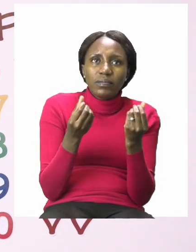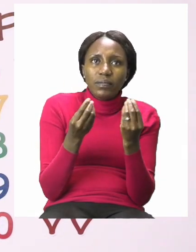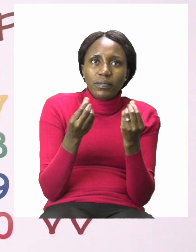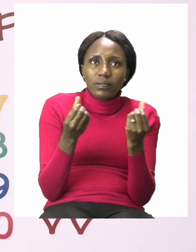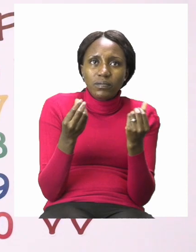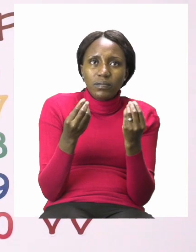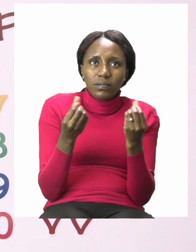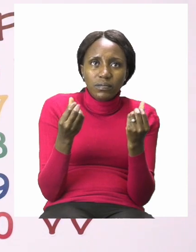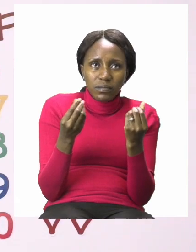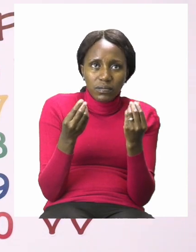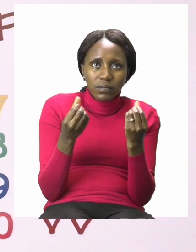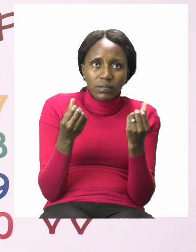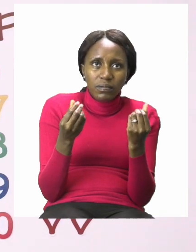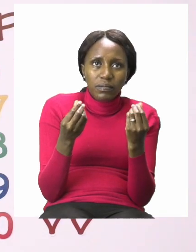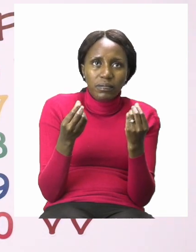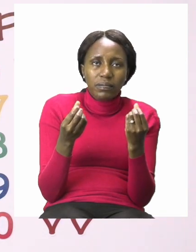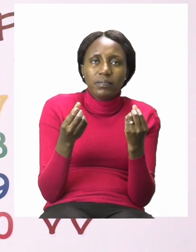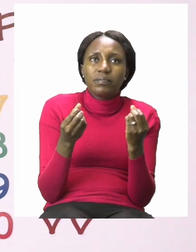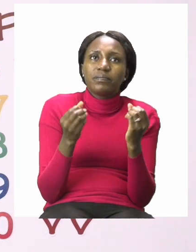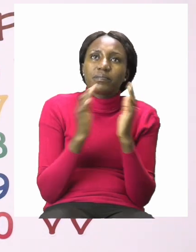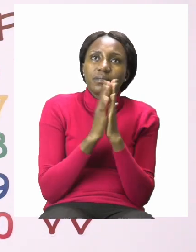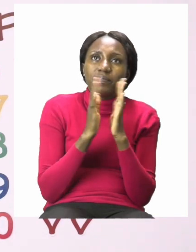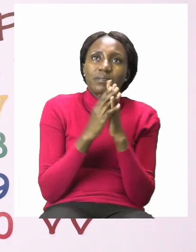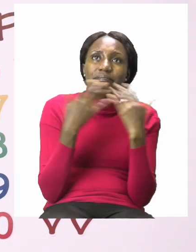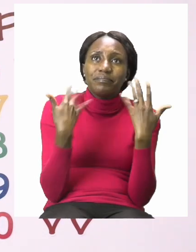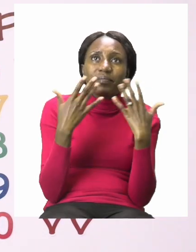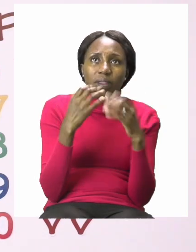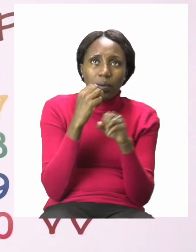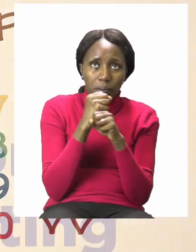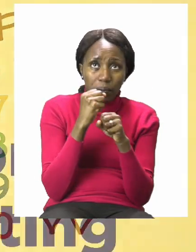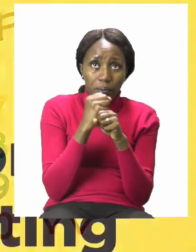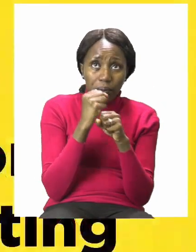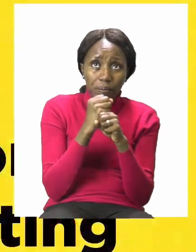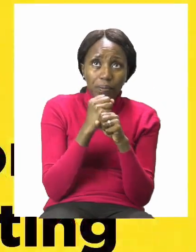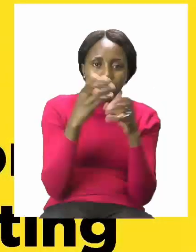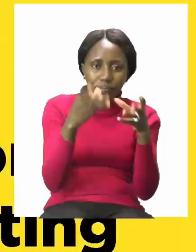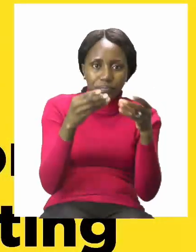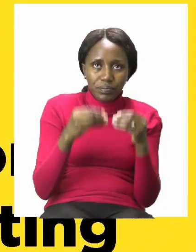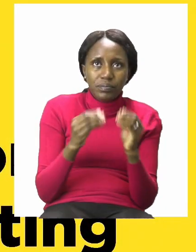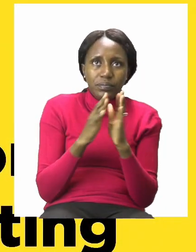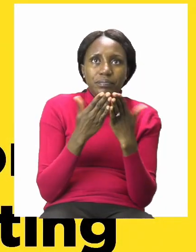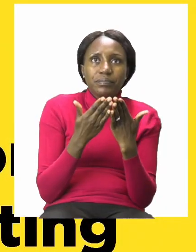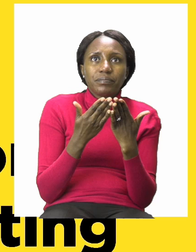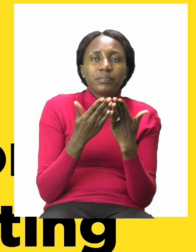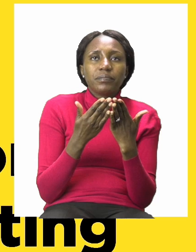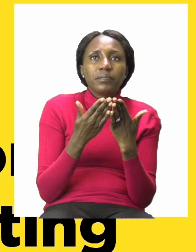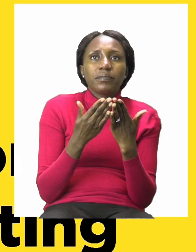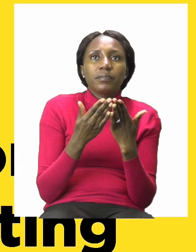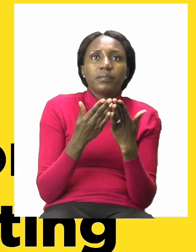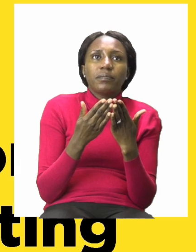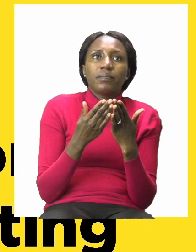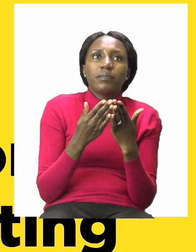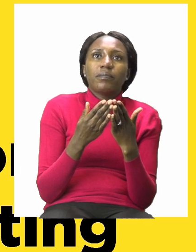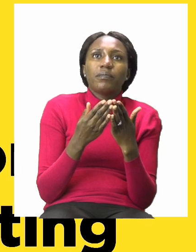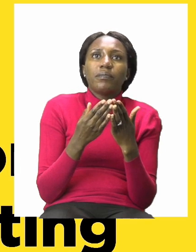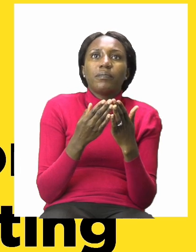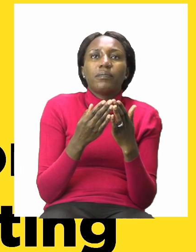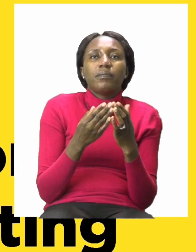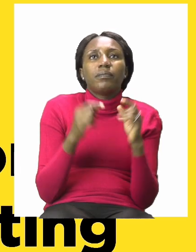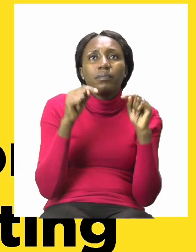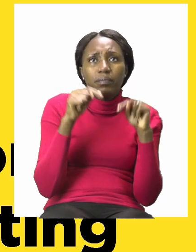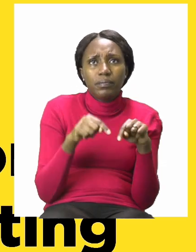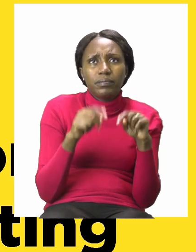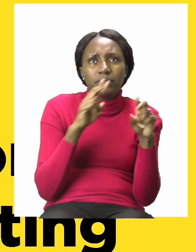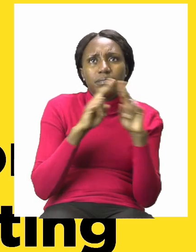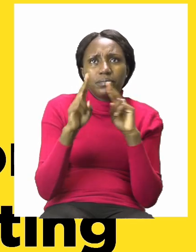too. Make sure your hands are dry before you touch anything else. For today's lesson, we will be